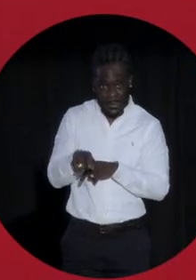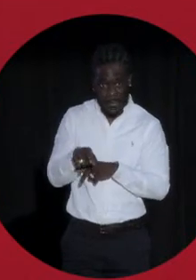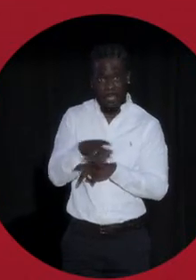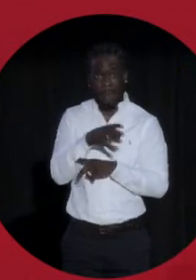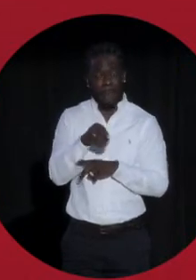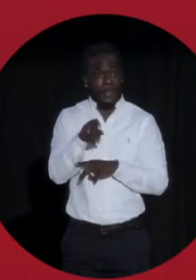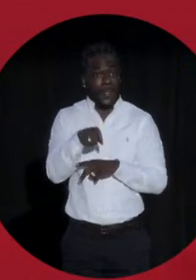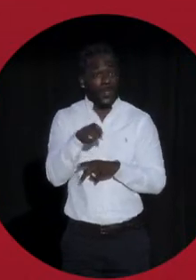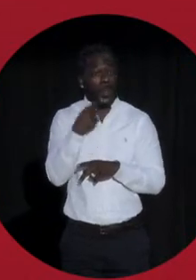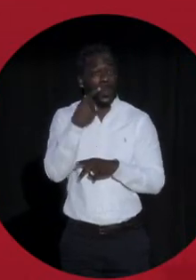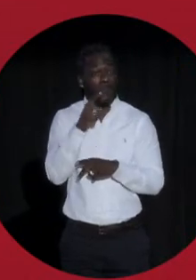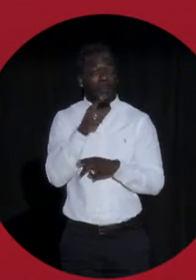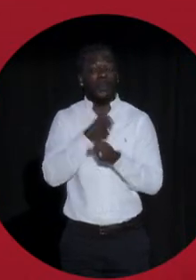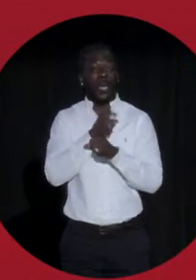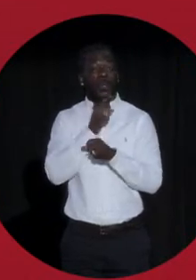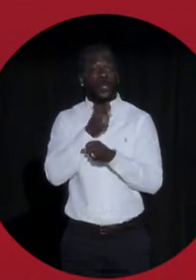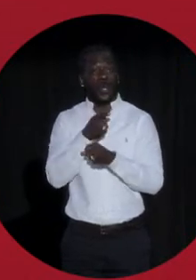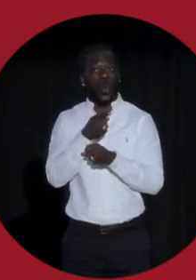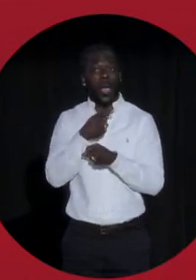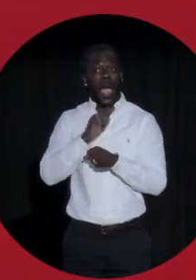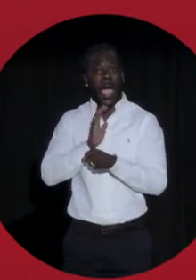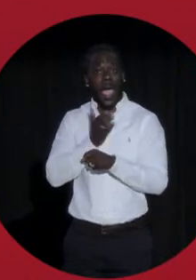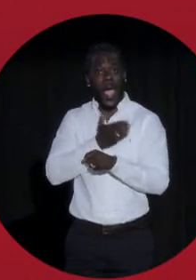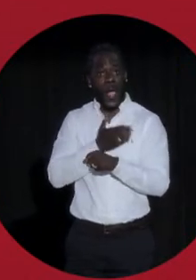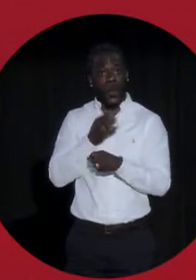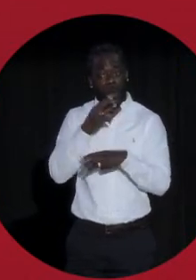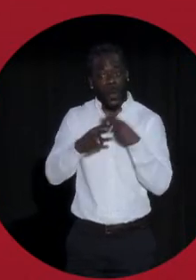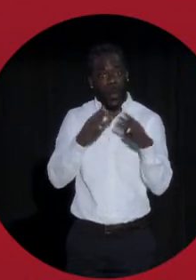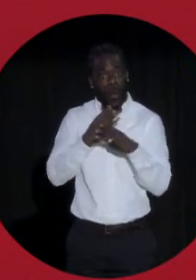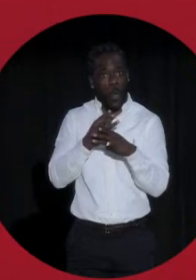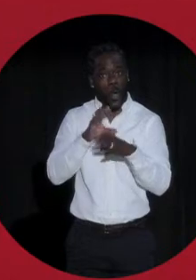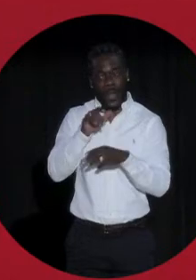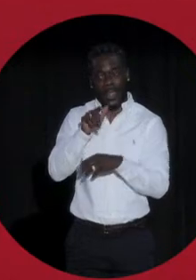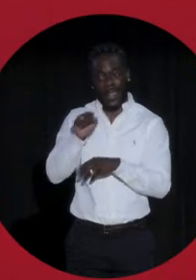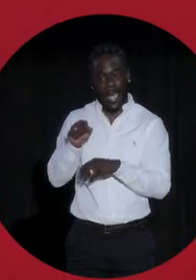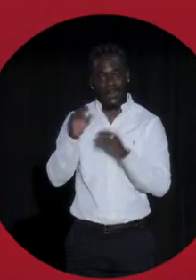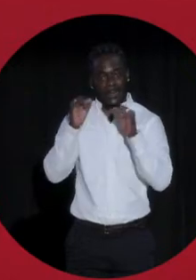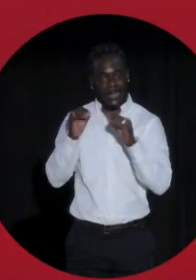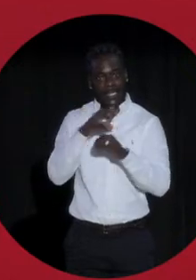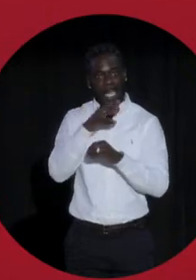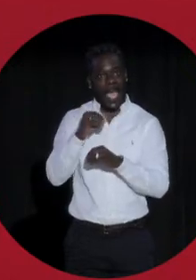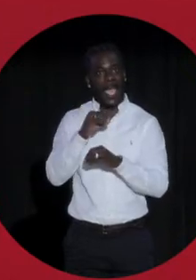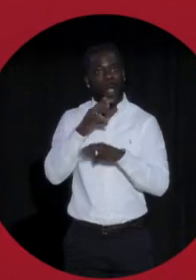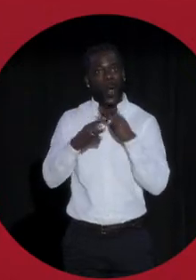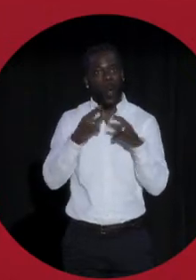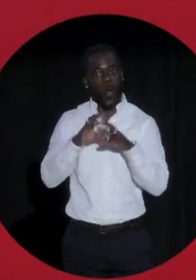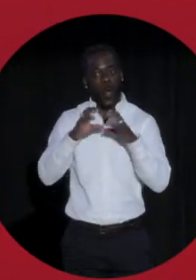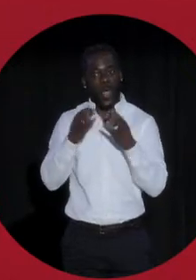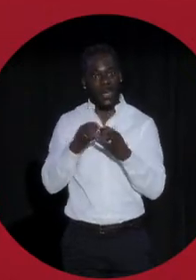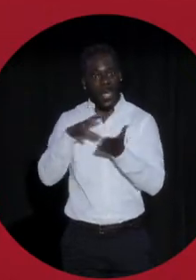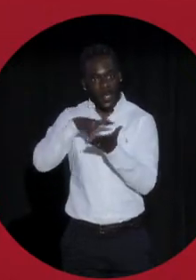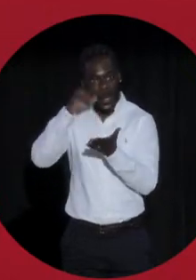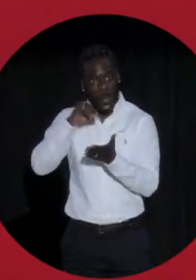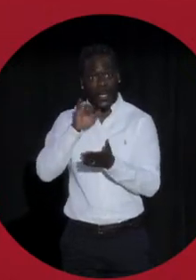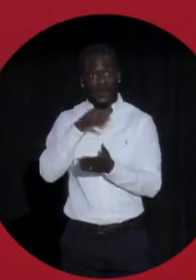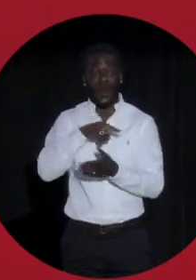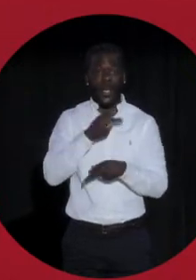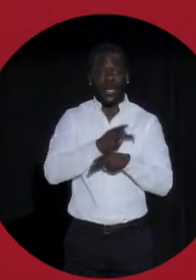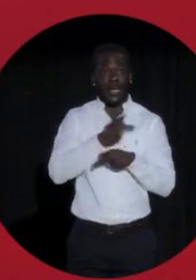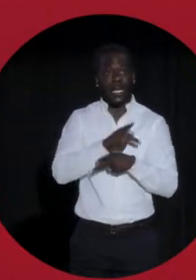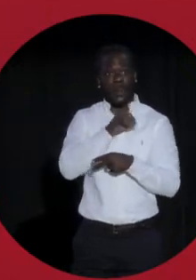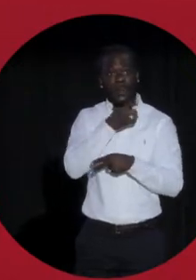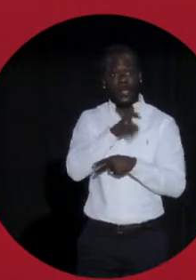necessary to ensure world-class teaching and world-class learning. If we are going to keep Dr. Golson, let's give